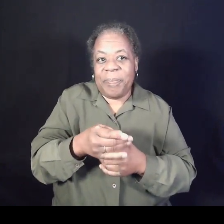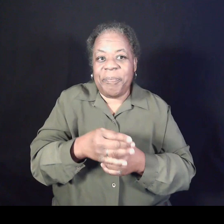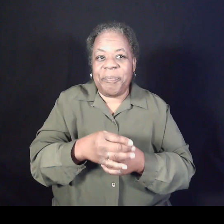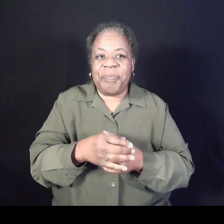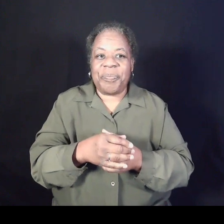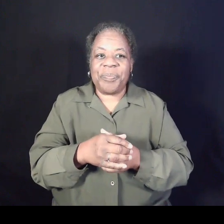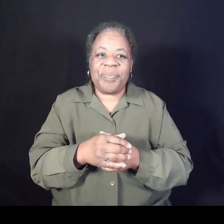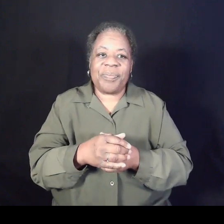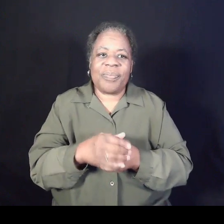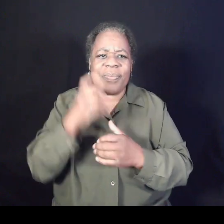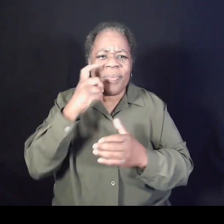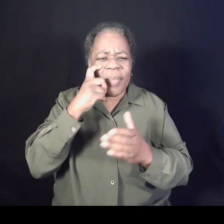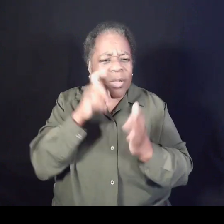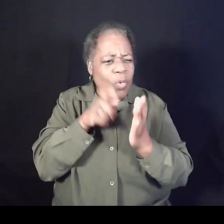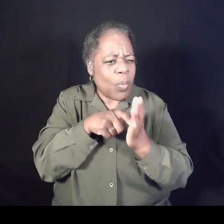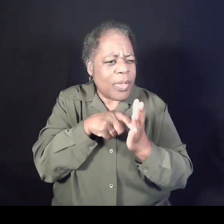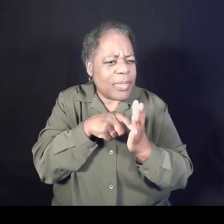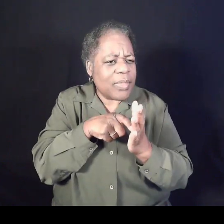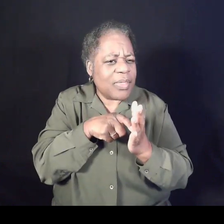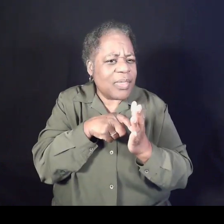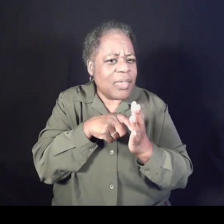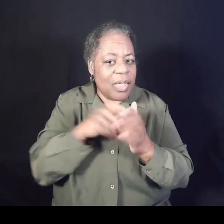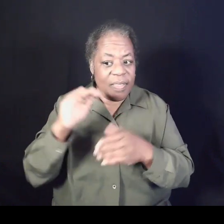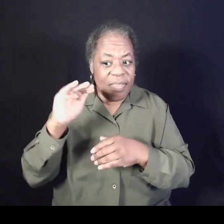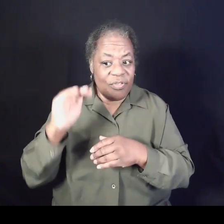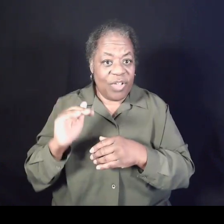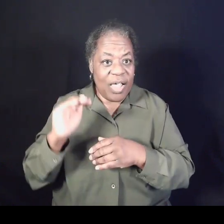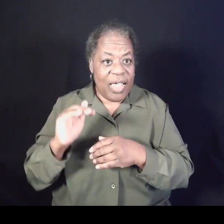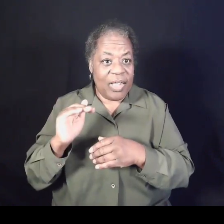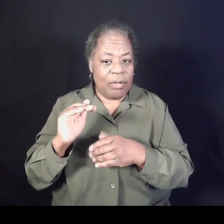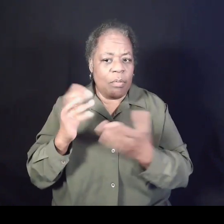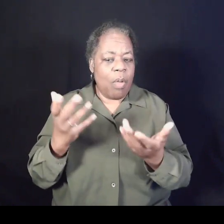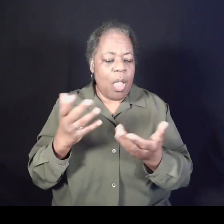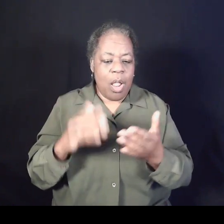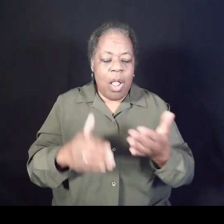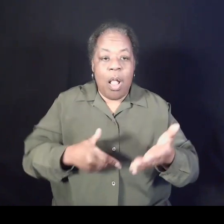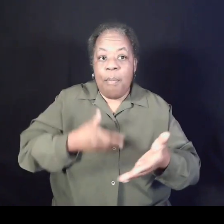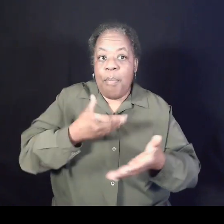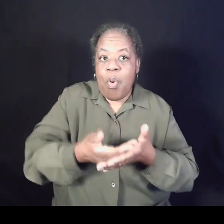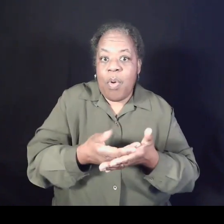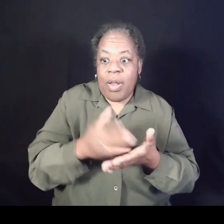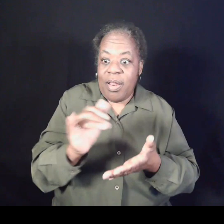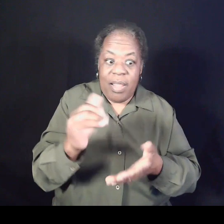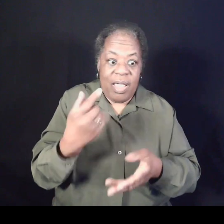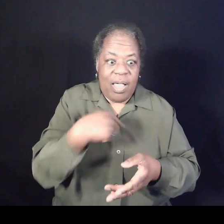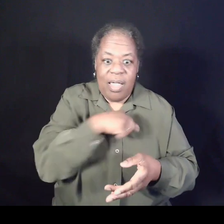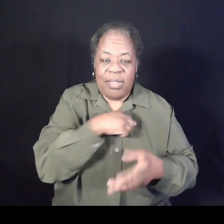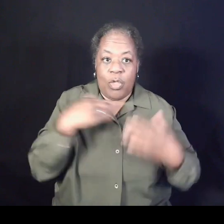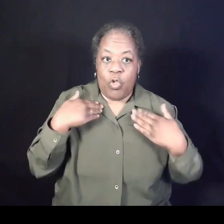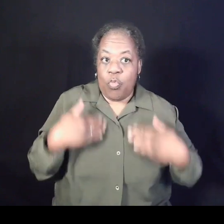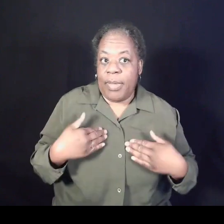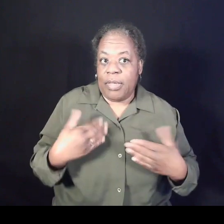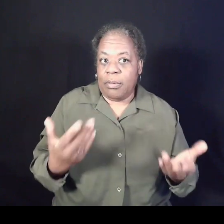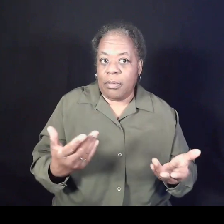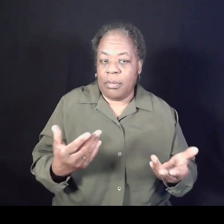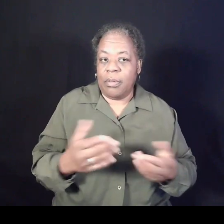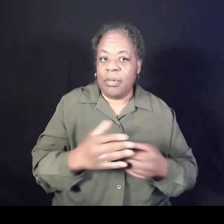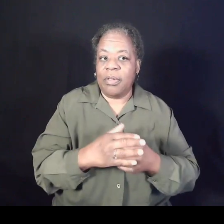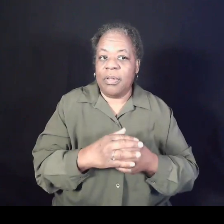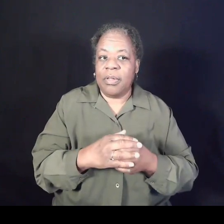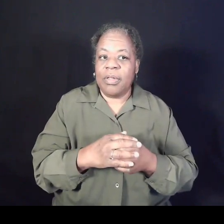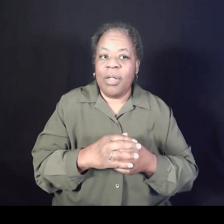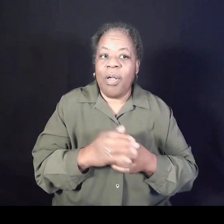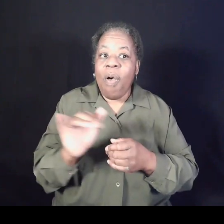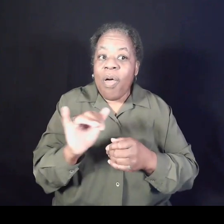I notice that on the one hand, that child will be born just like us, a human being. On the other hand,